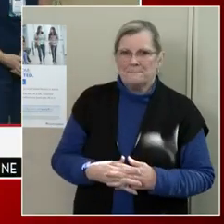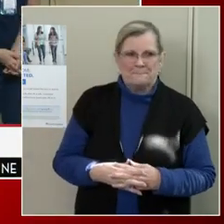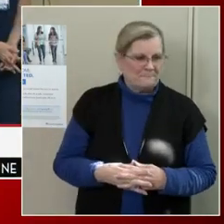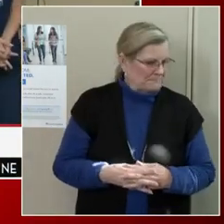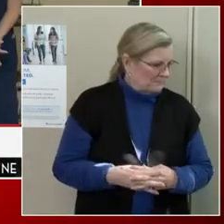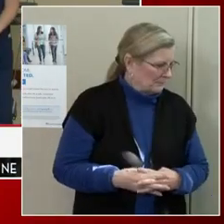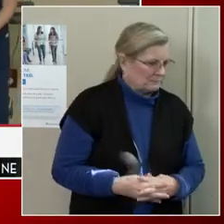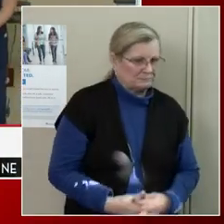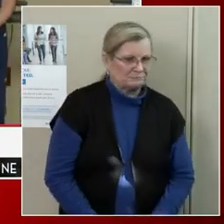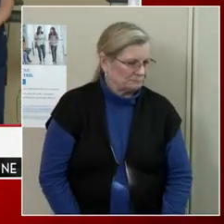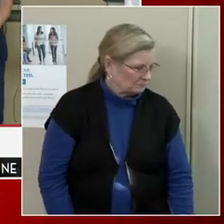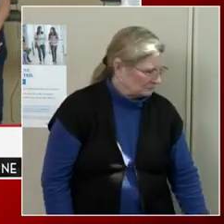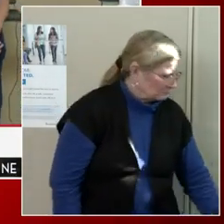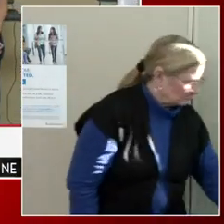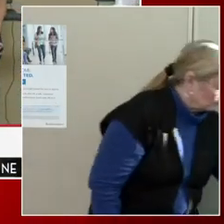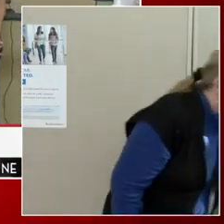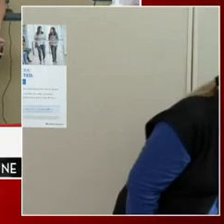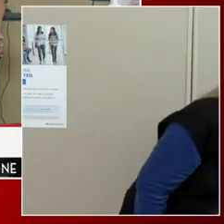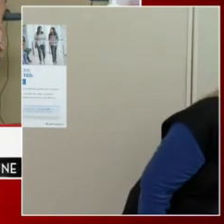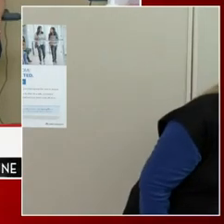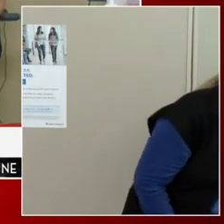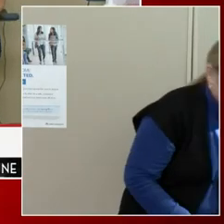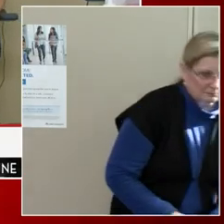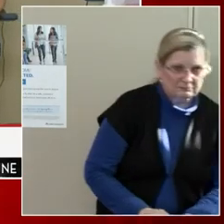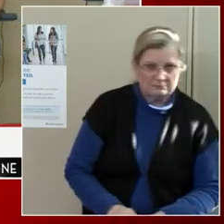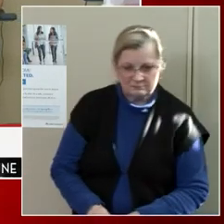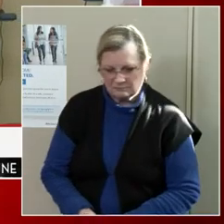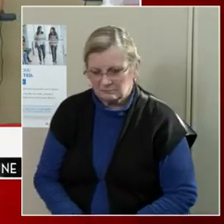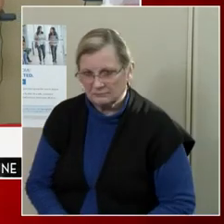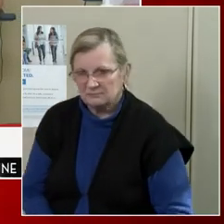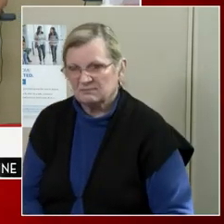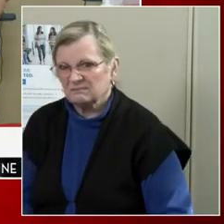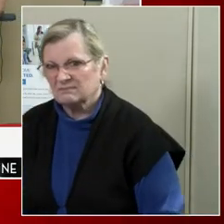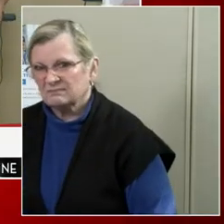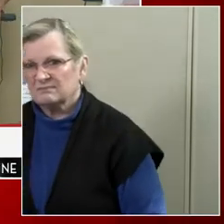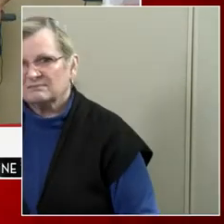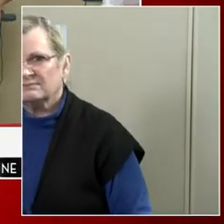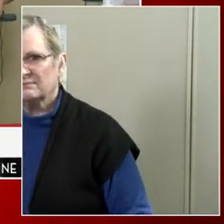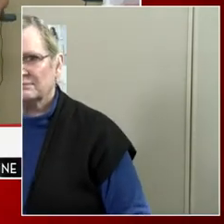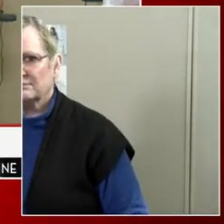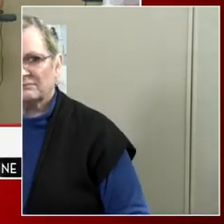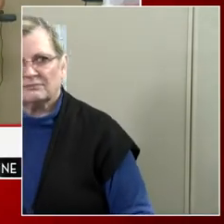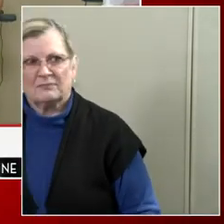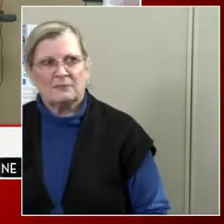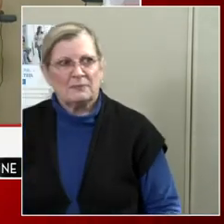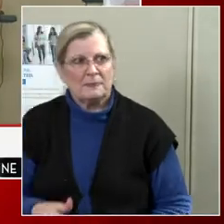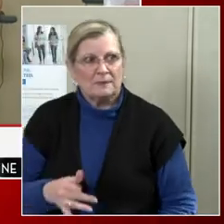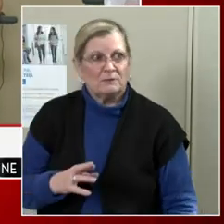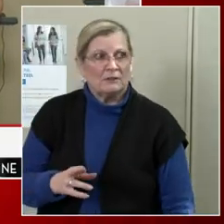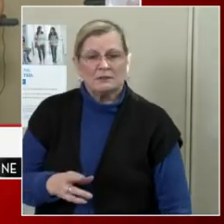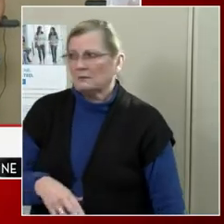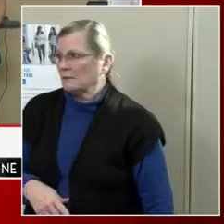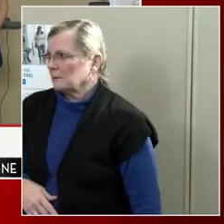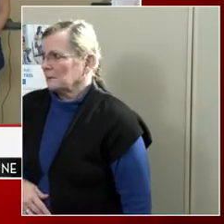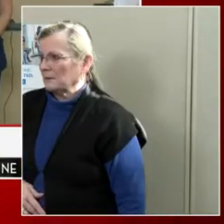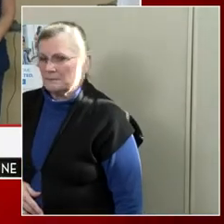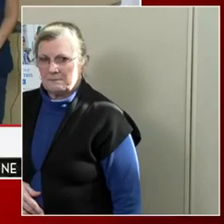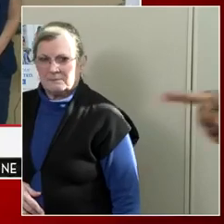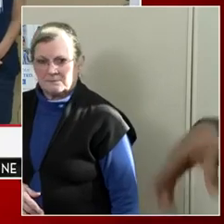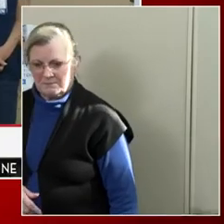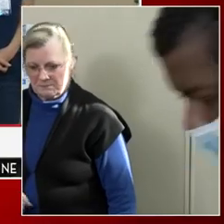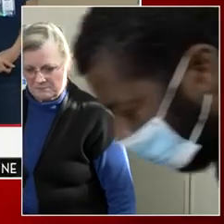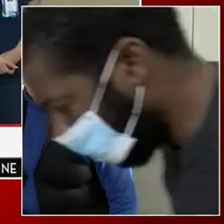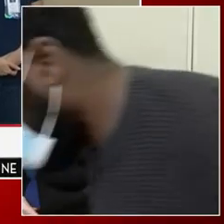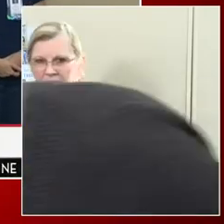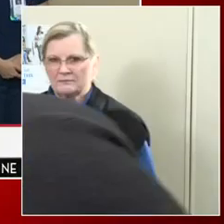So thank you very much. And lastly, I want to thank all the first responders and healthcare workers, physician and staff who